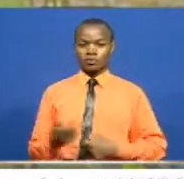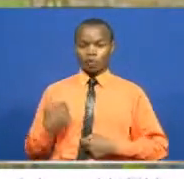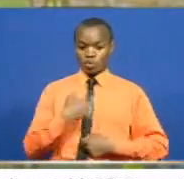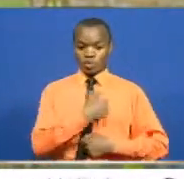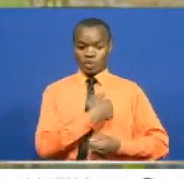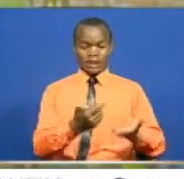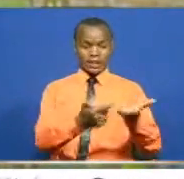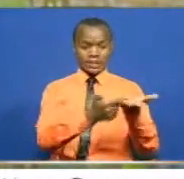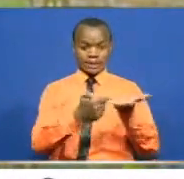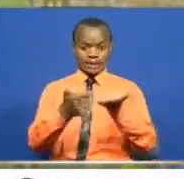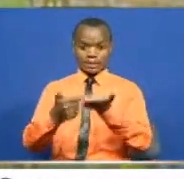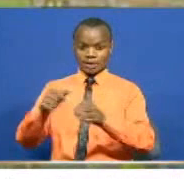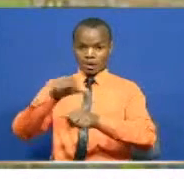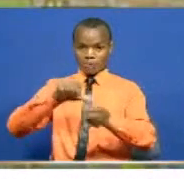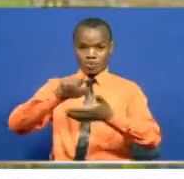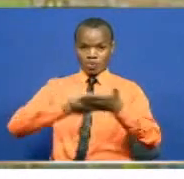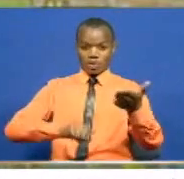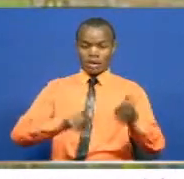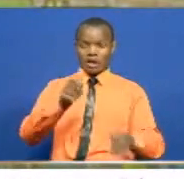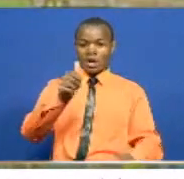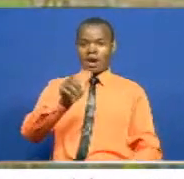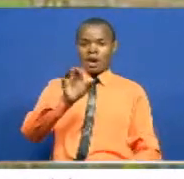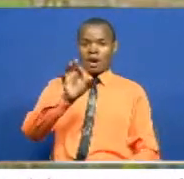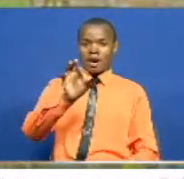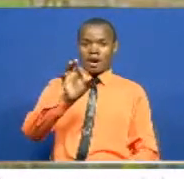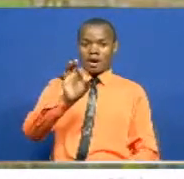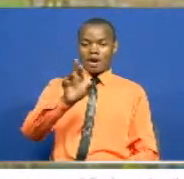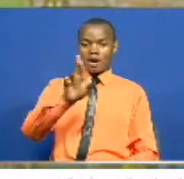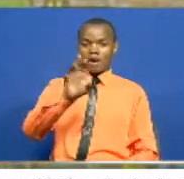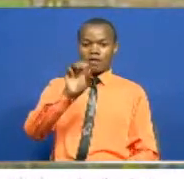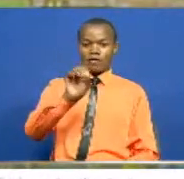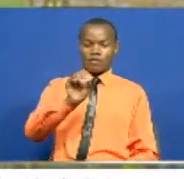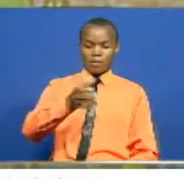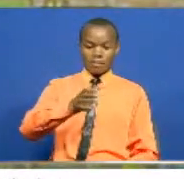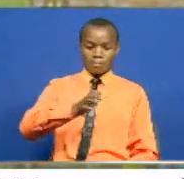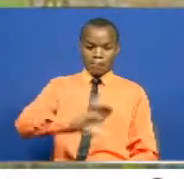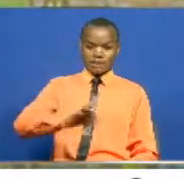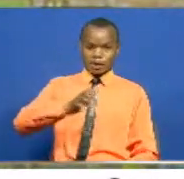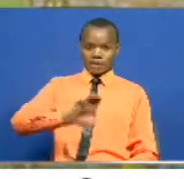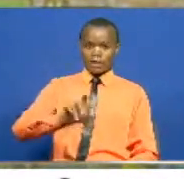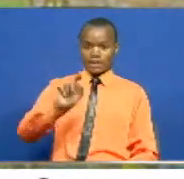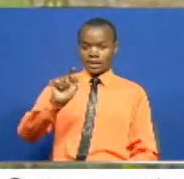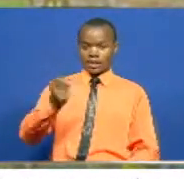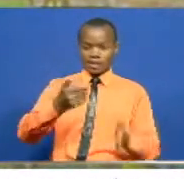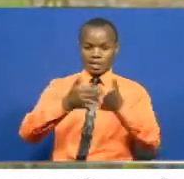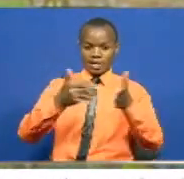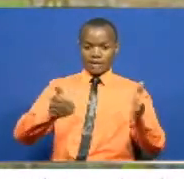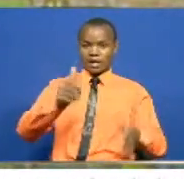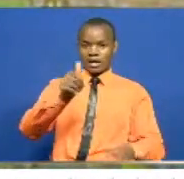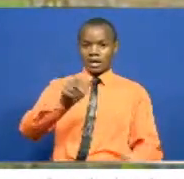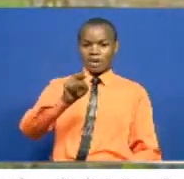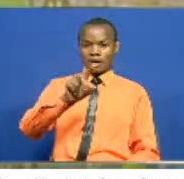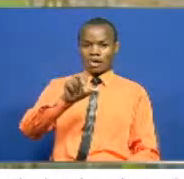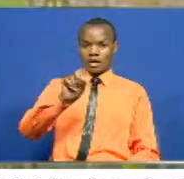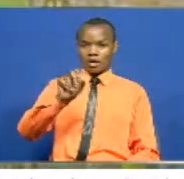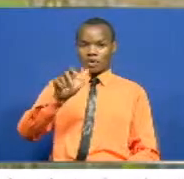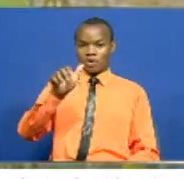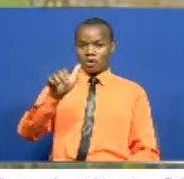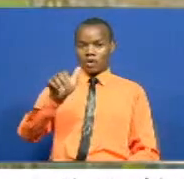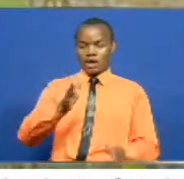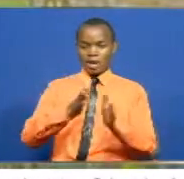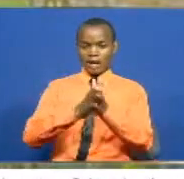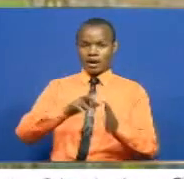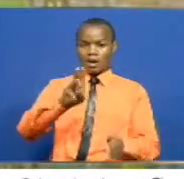conversation talking about the AfroBasket qualifiers. And Kenya will be playing against Angola, Senegal and Mozambique